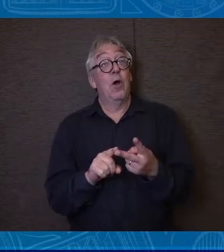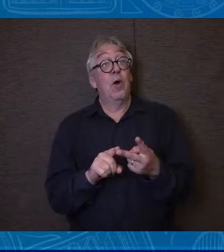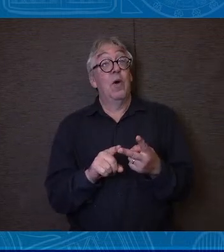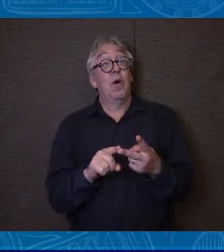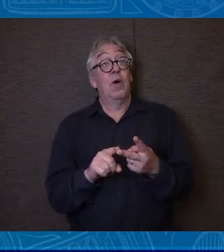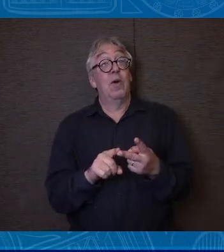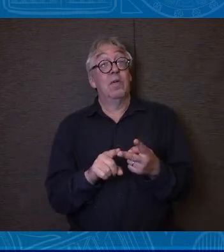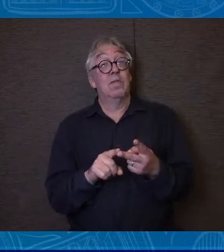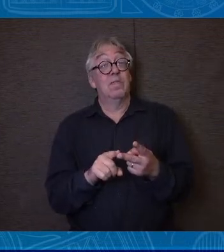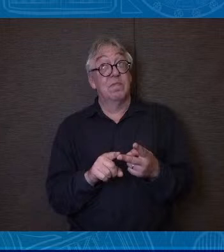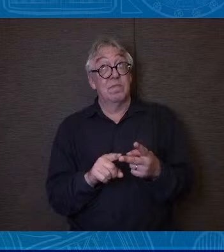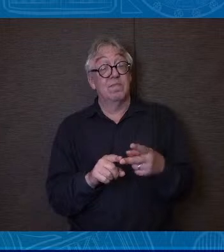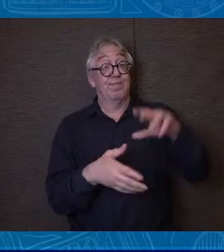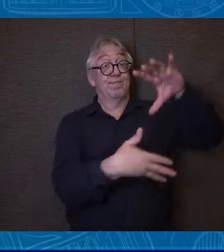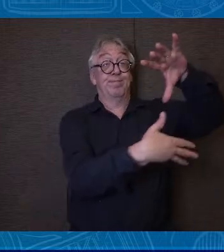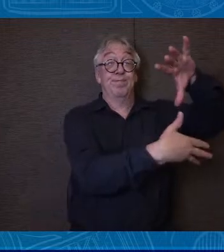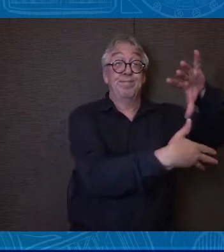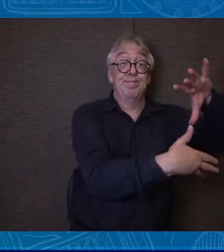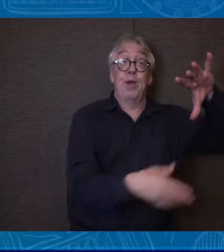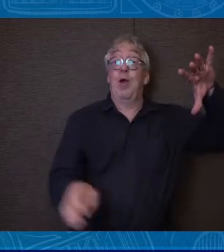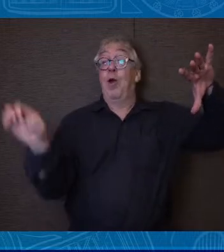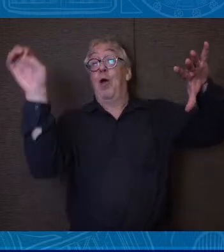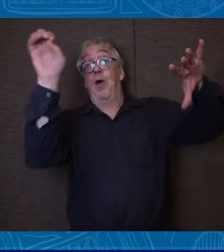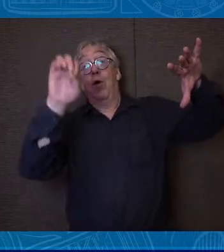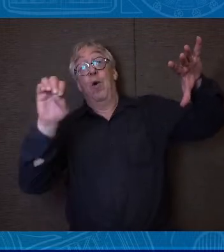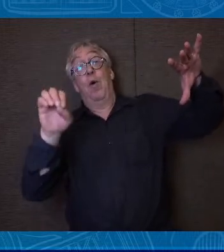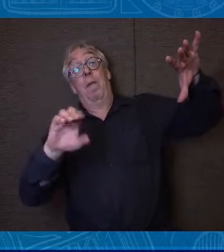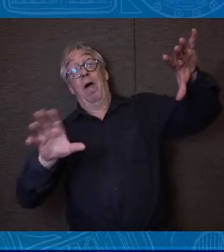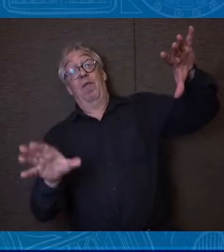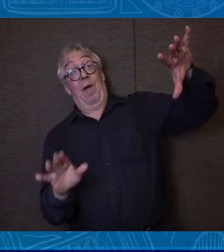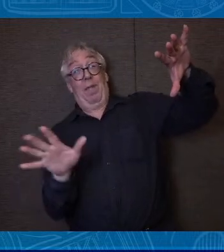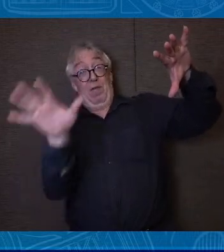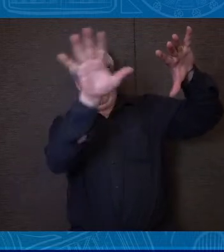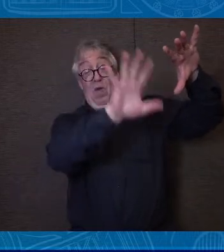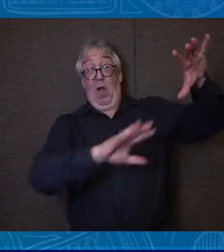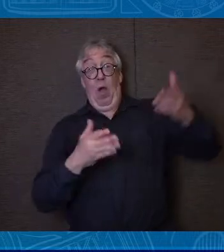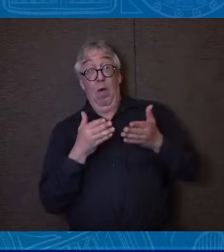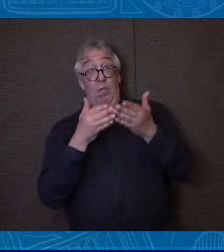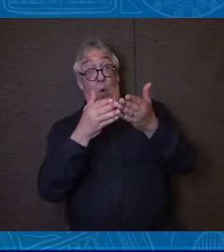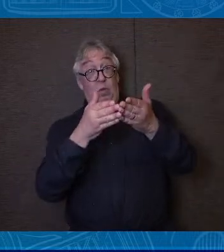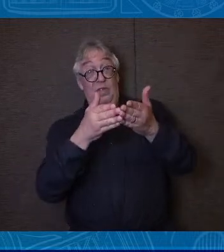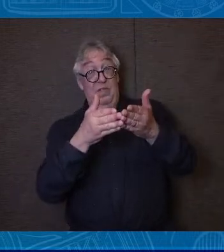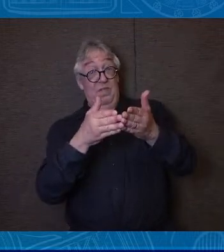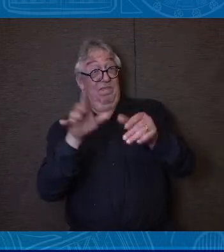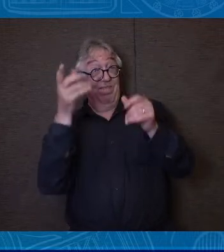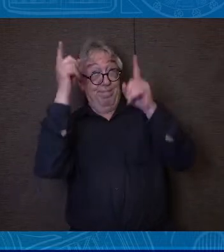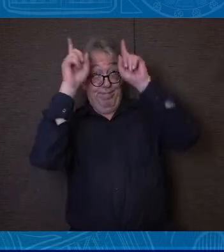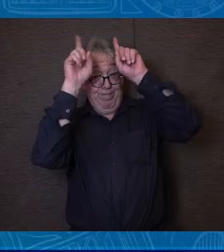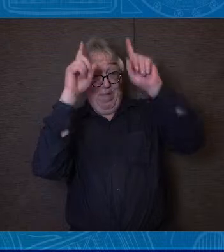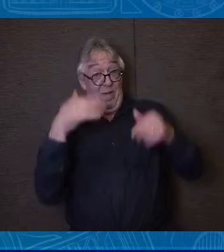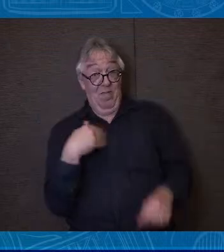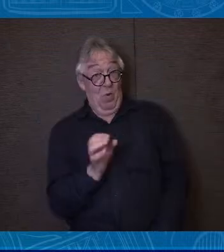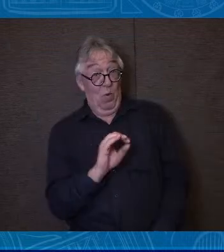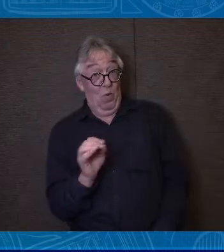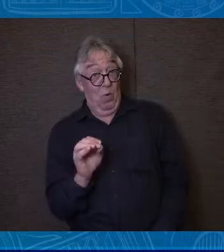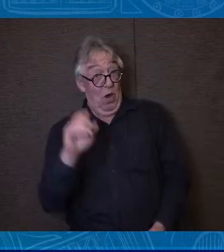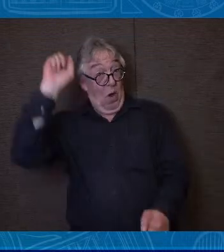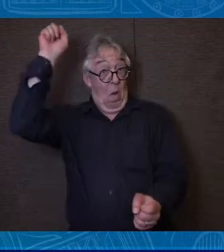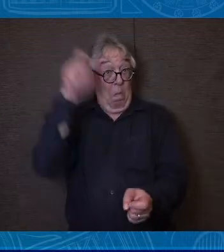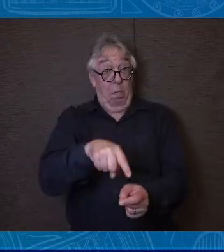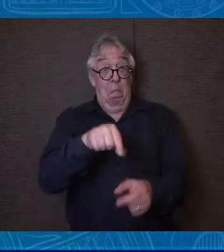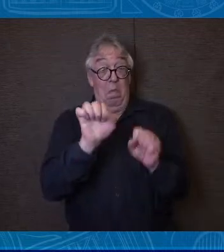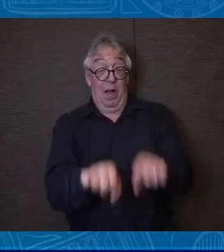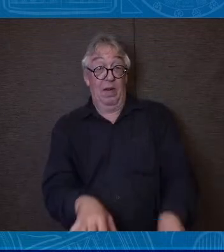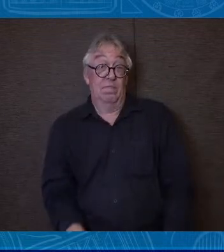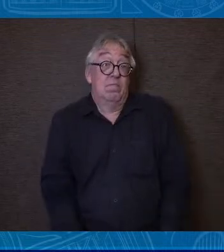area, and of course, as I told you, after for resilience aspects. So this is roughly what we are doing in Leo Blue